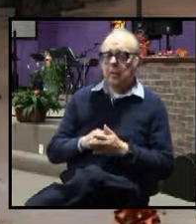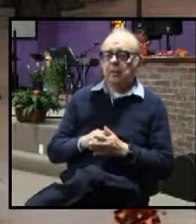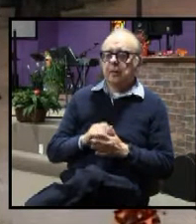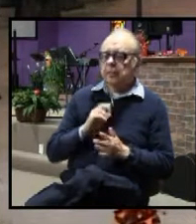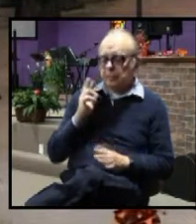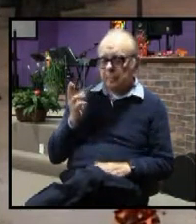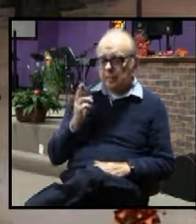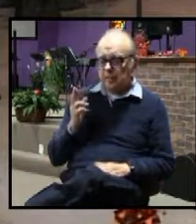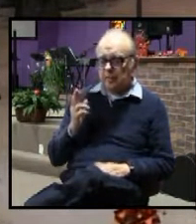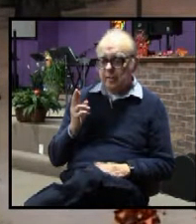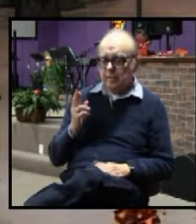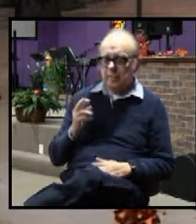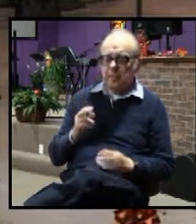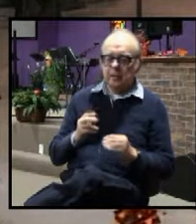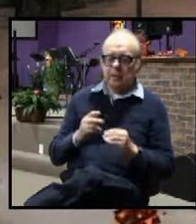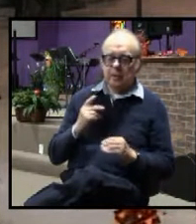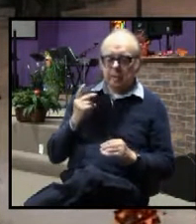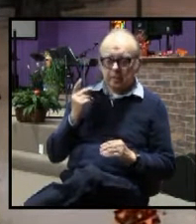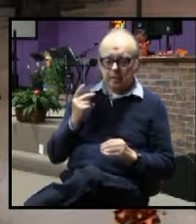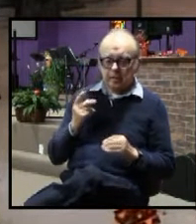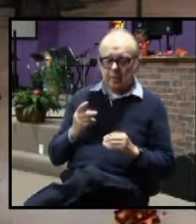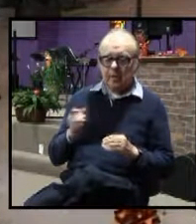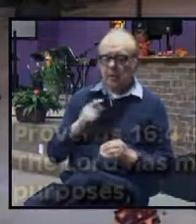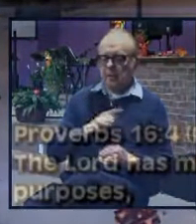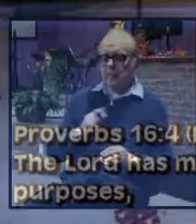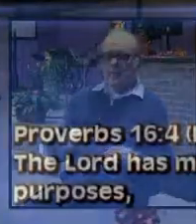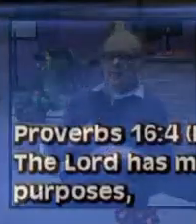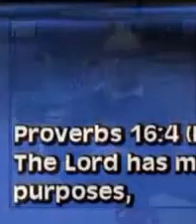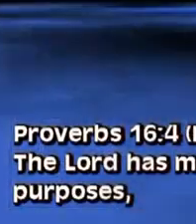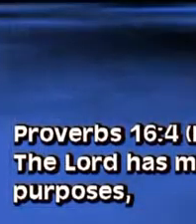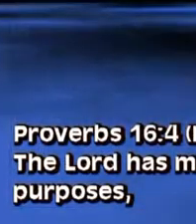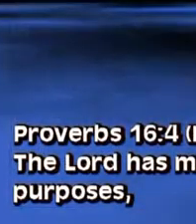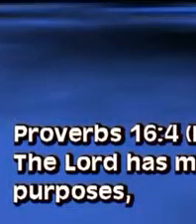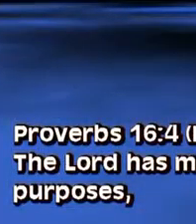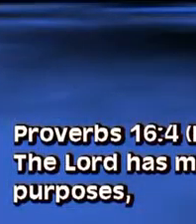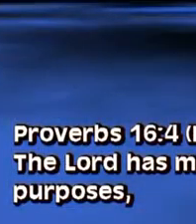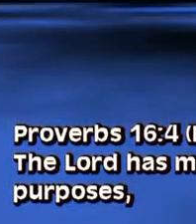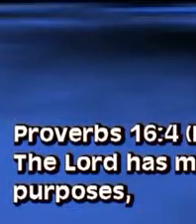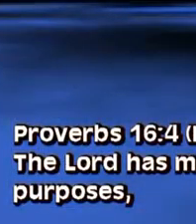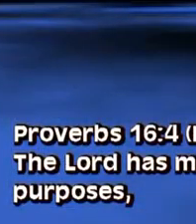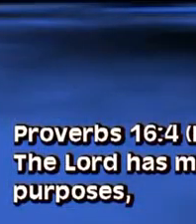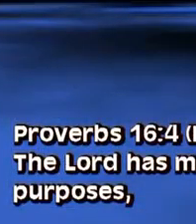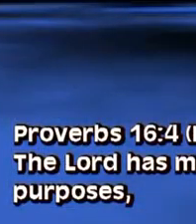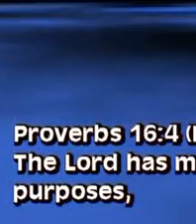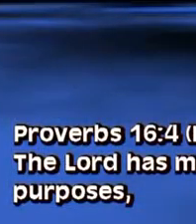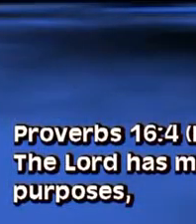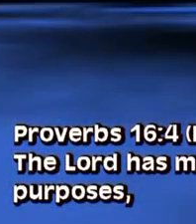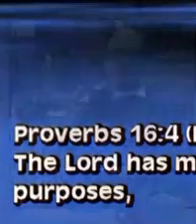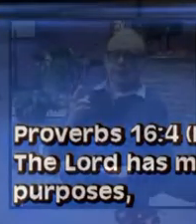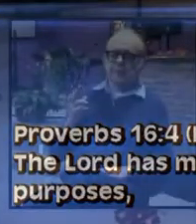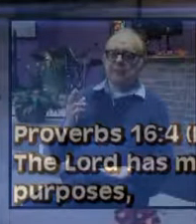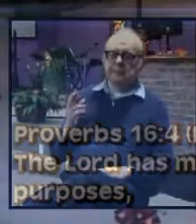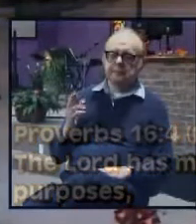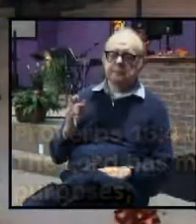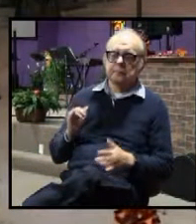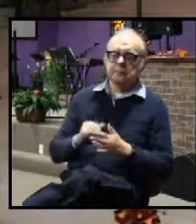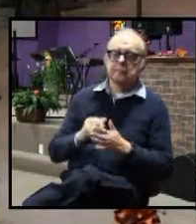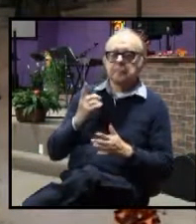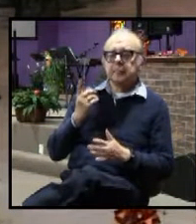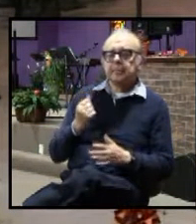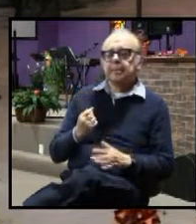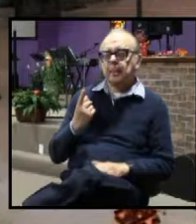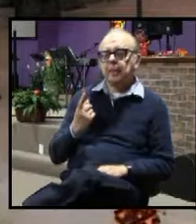understand that there is a purpose. And in Proverbs chapter 16, it says the Lord has made everything for his own purposes.